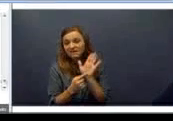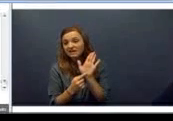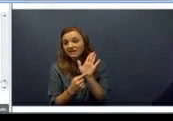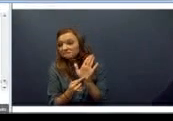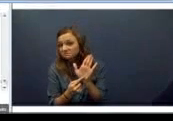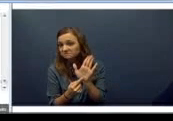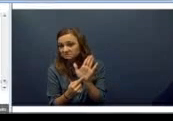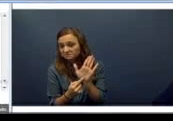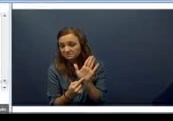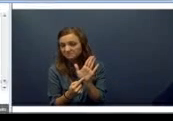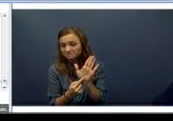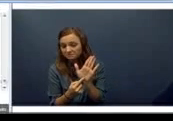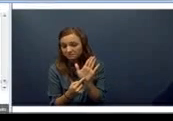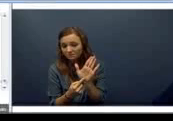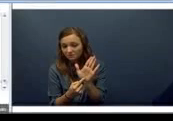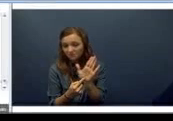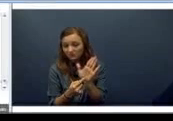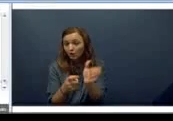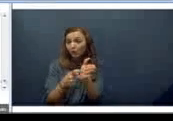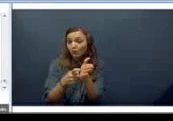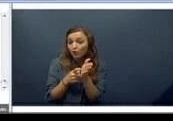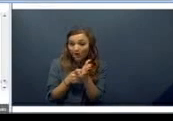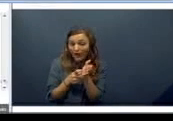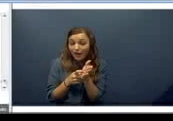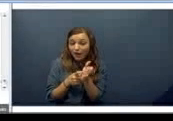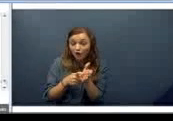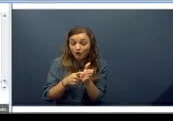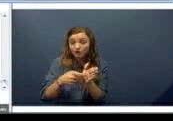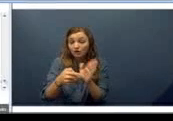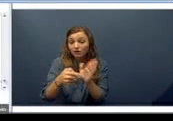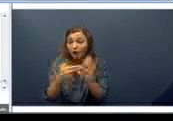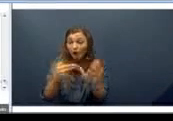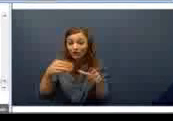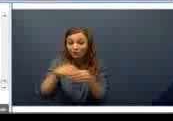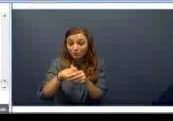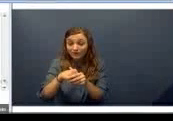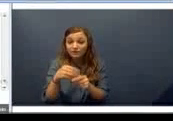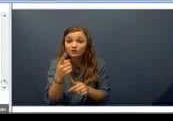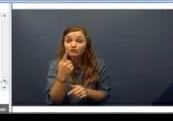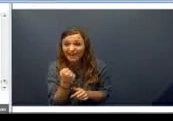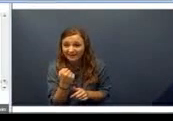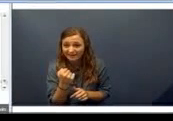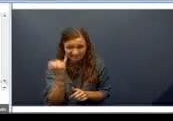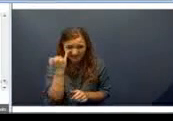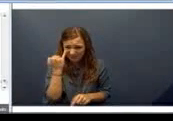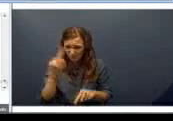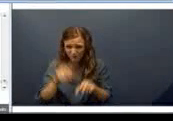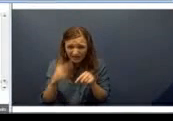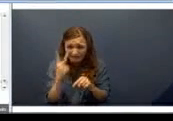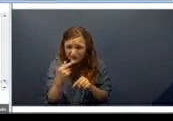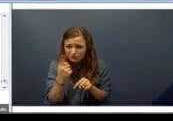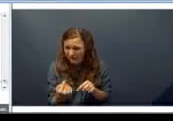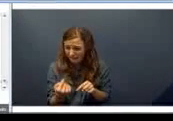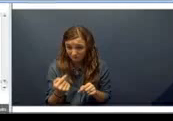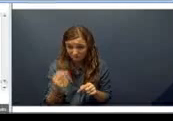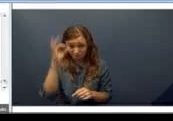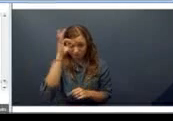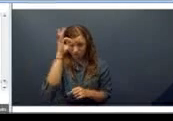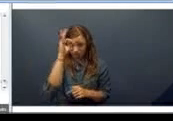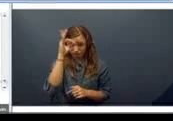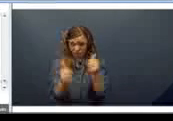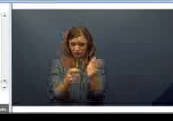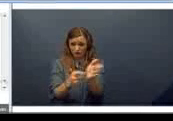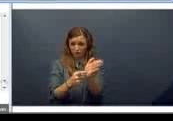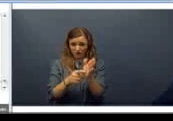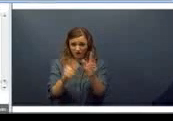color, such as, the required fields are marked in red. That's a common one. If you can't see red, then